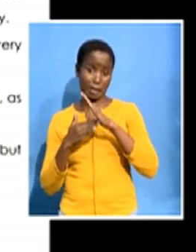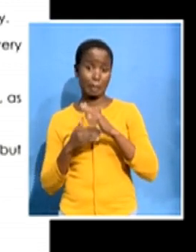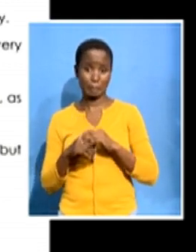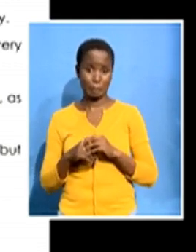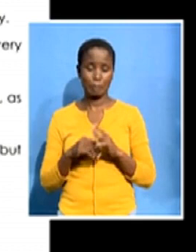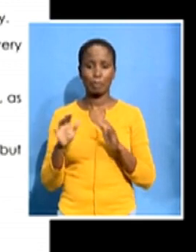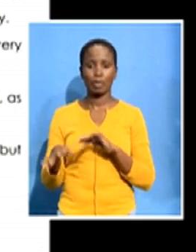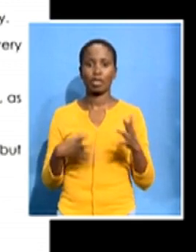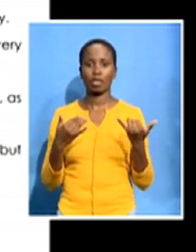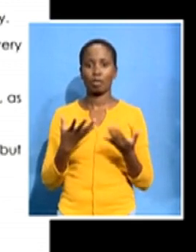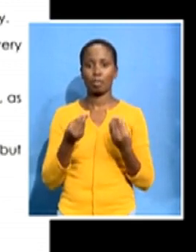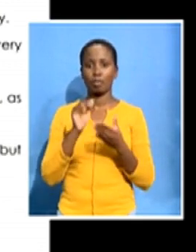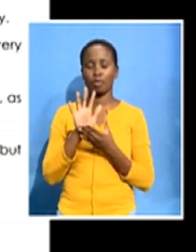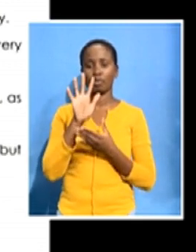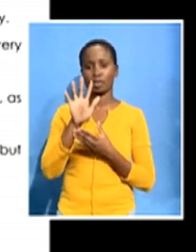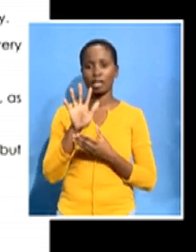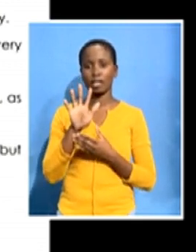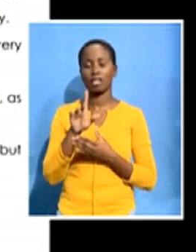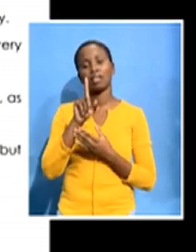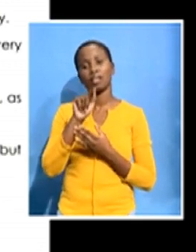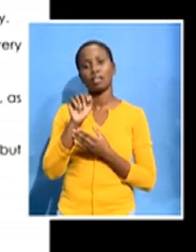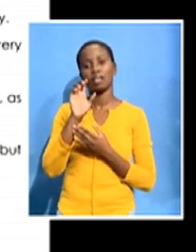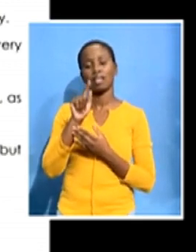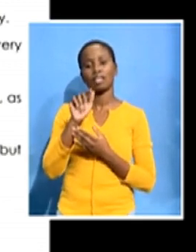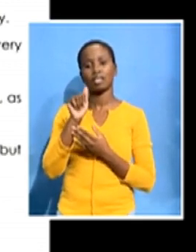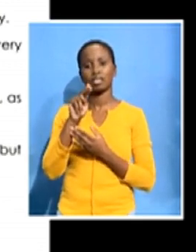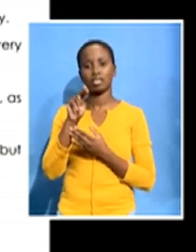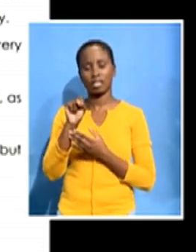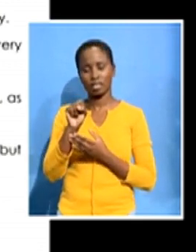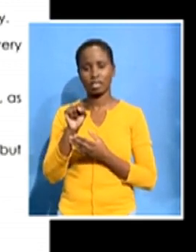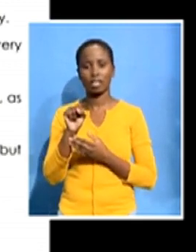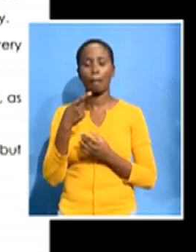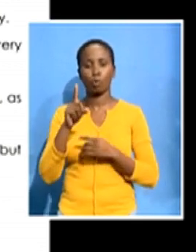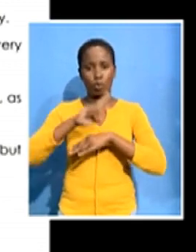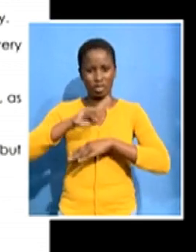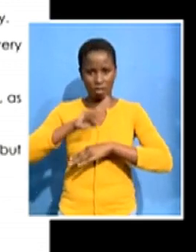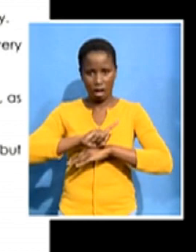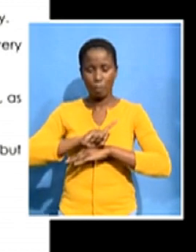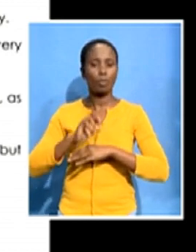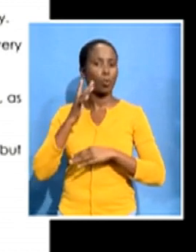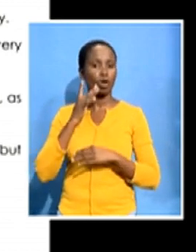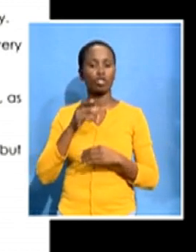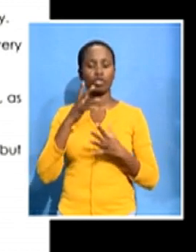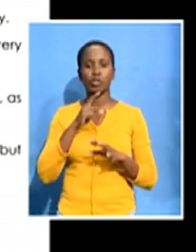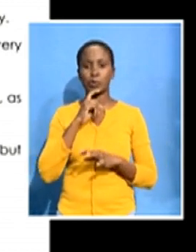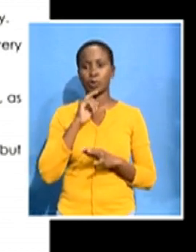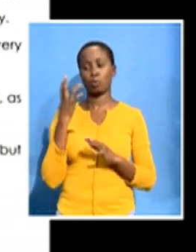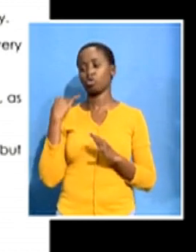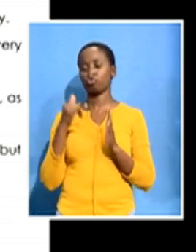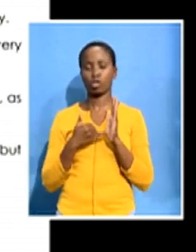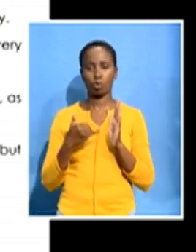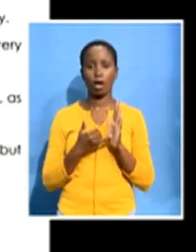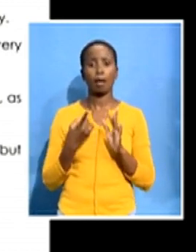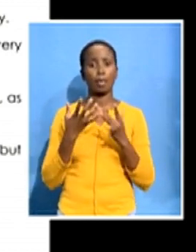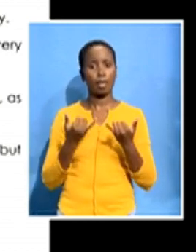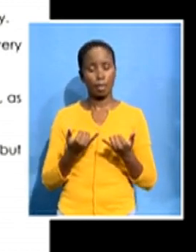that's compared to 51 tons we used in the first week in January. So we are stabilizing our platform and preparing